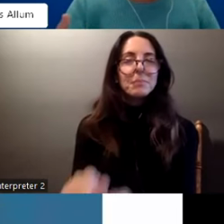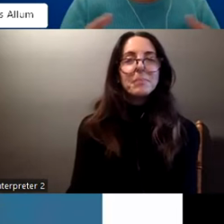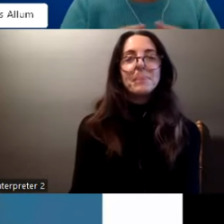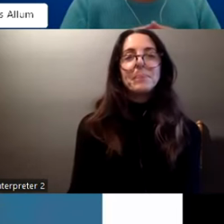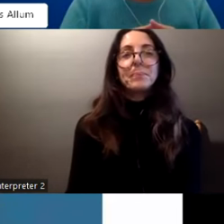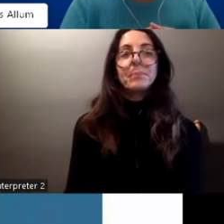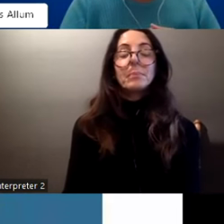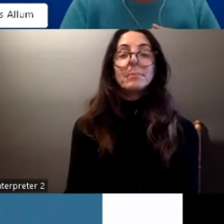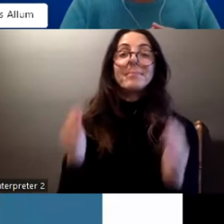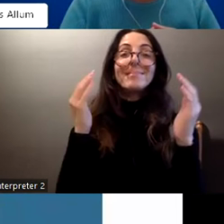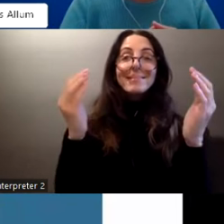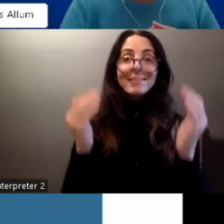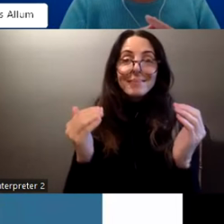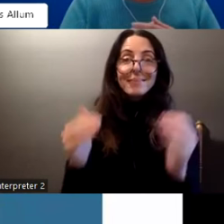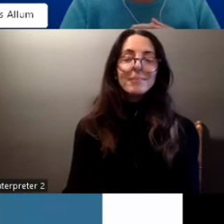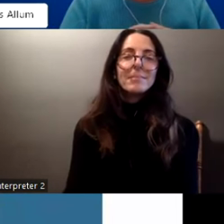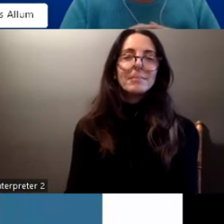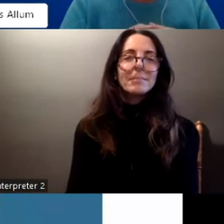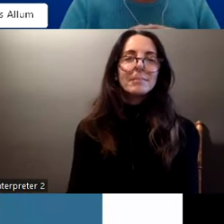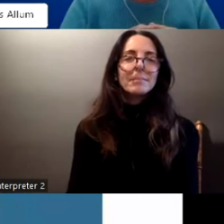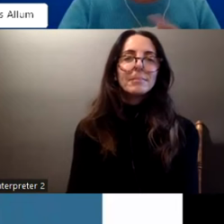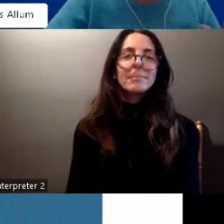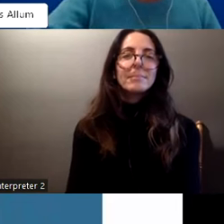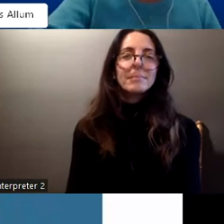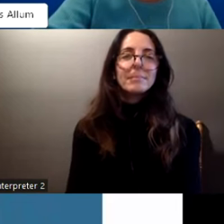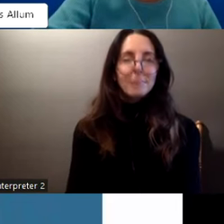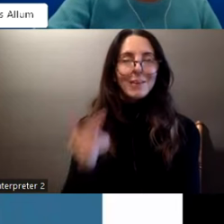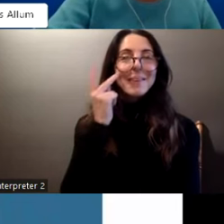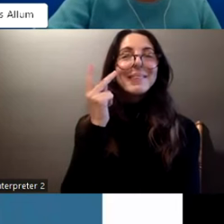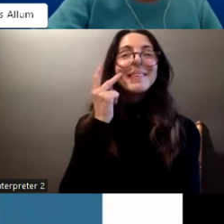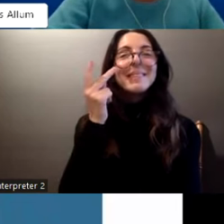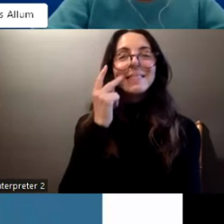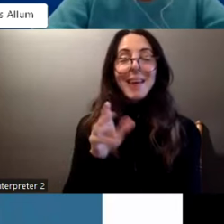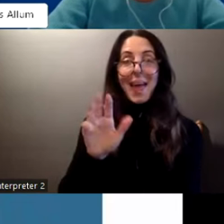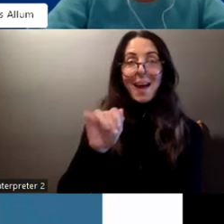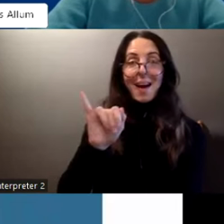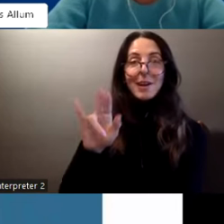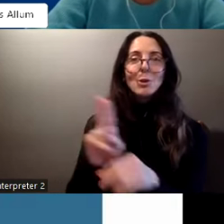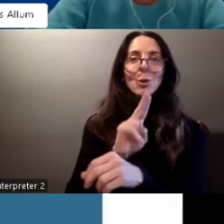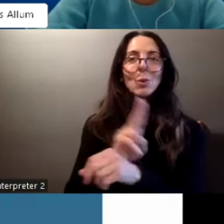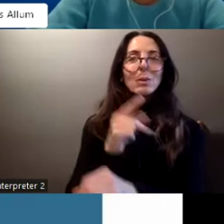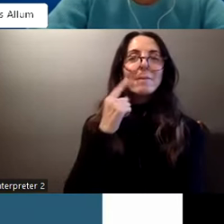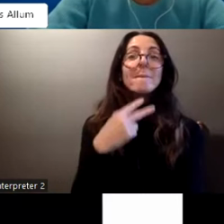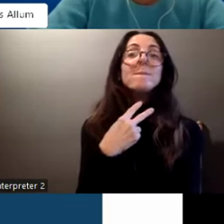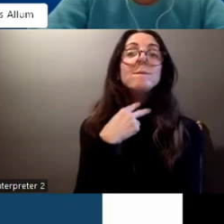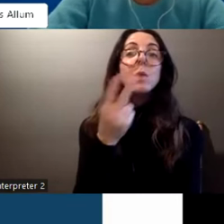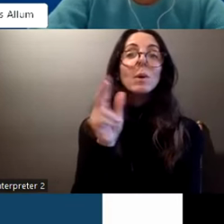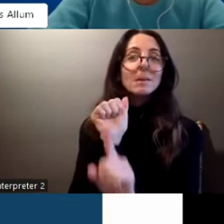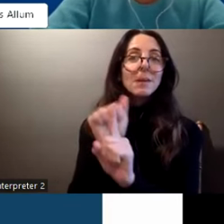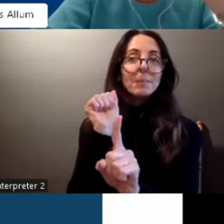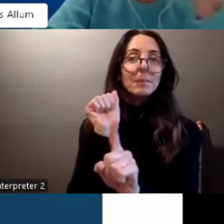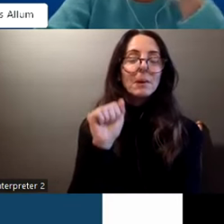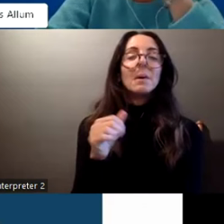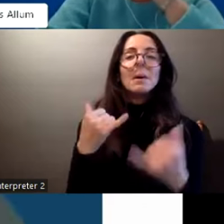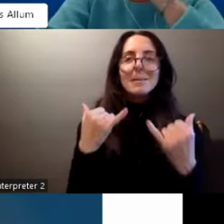Something else that we hear about is AI being used in voice scams. And I'm actually going